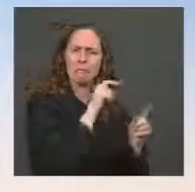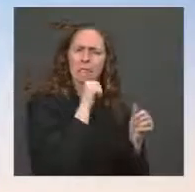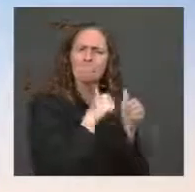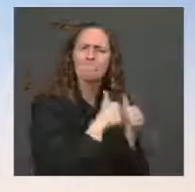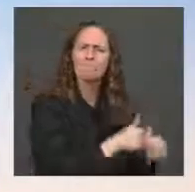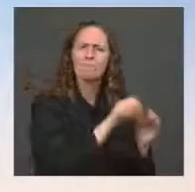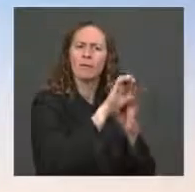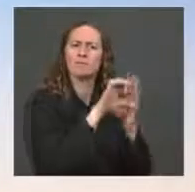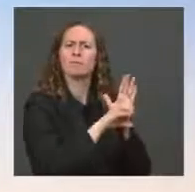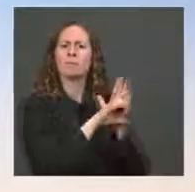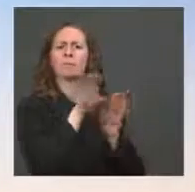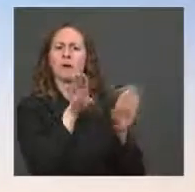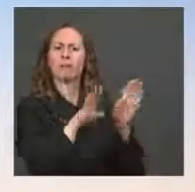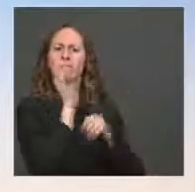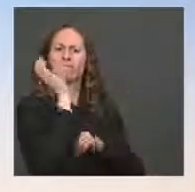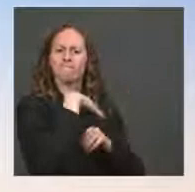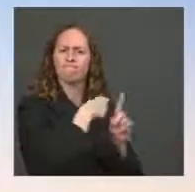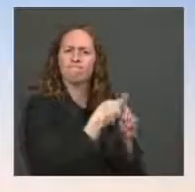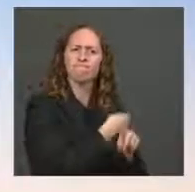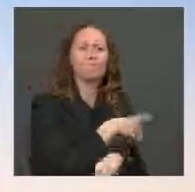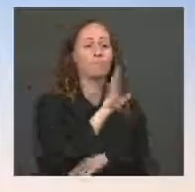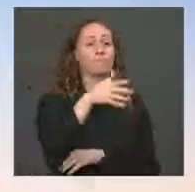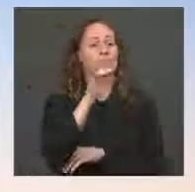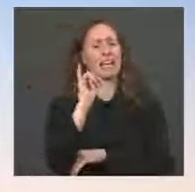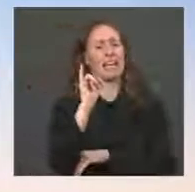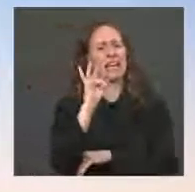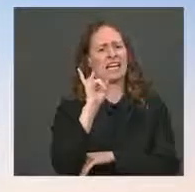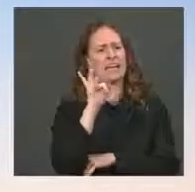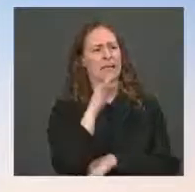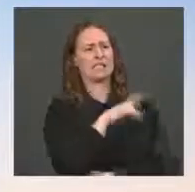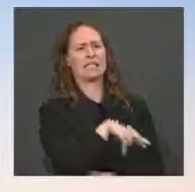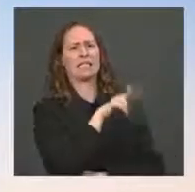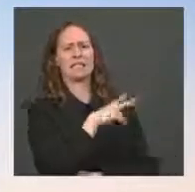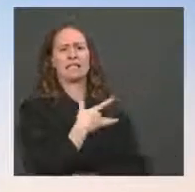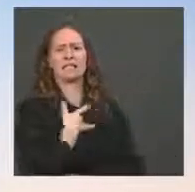that there's an order or a policy that he views as